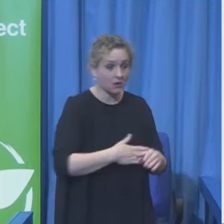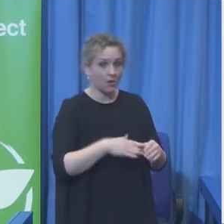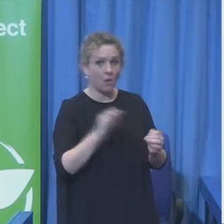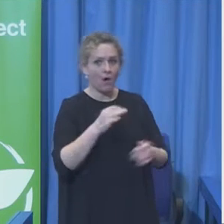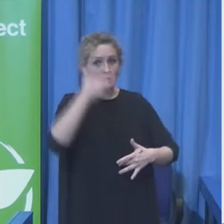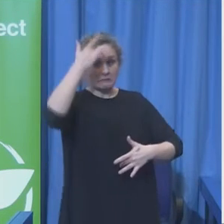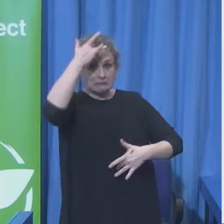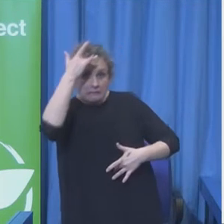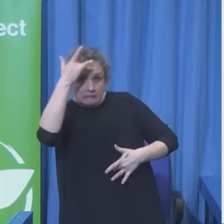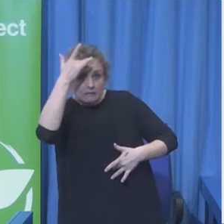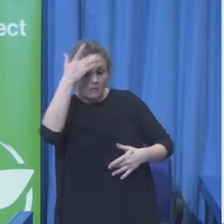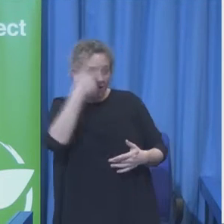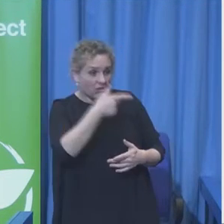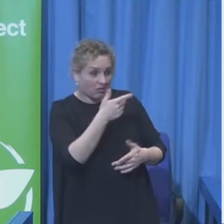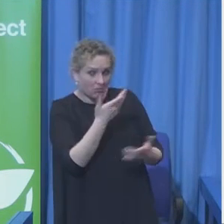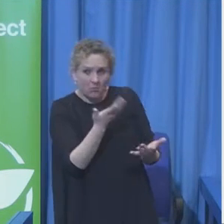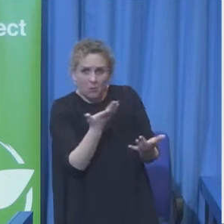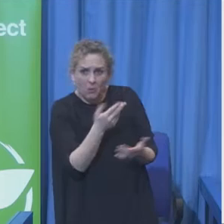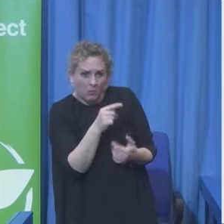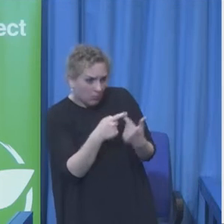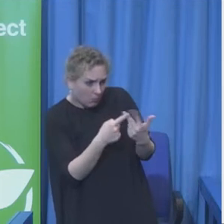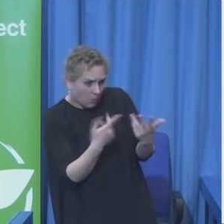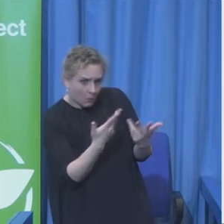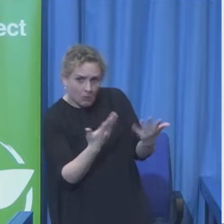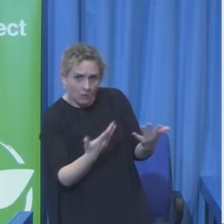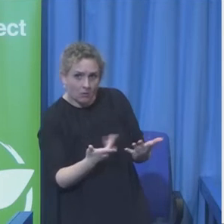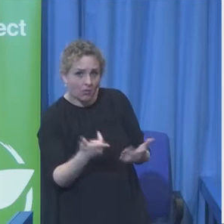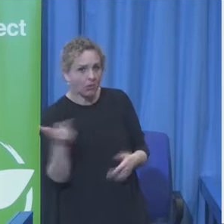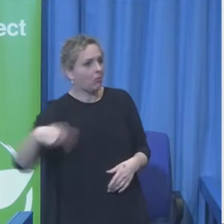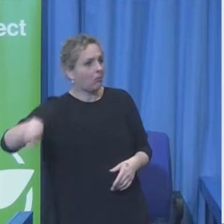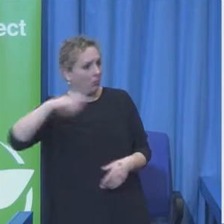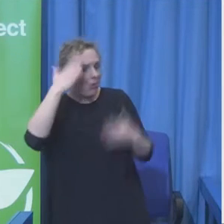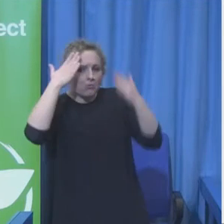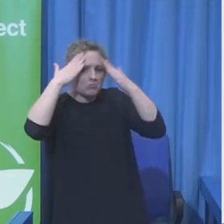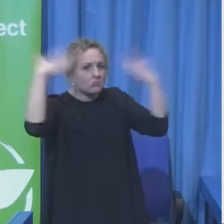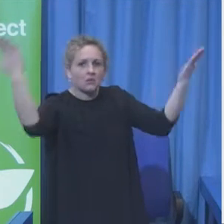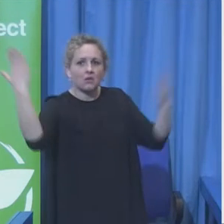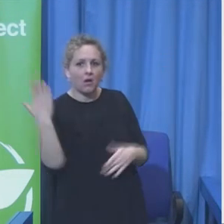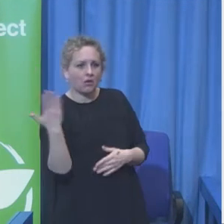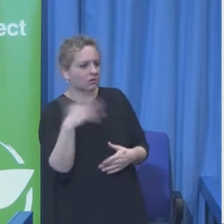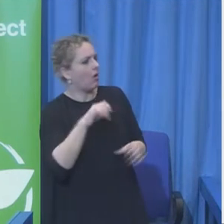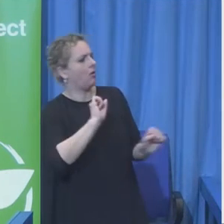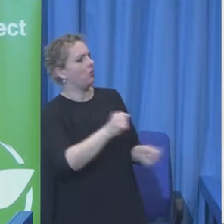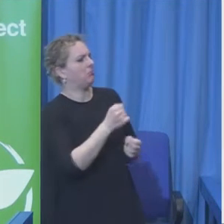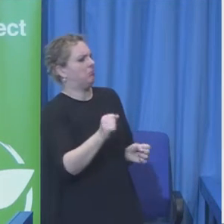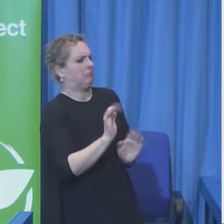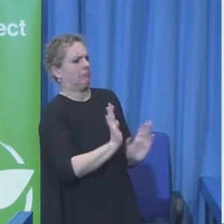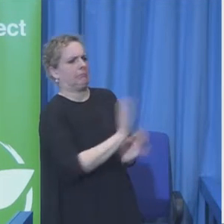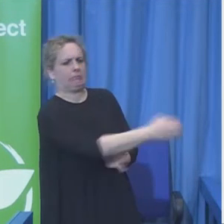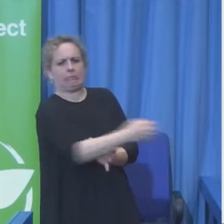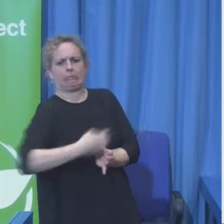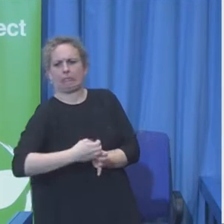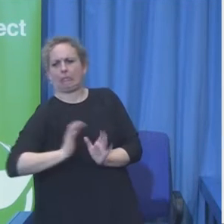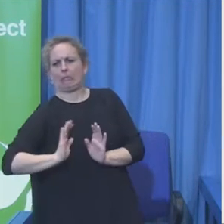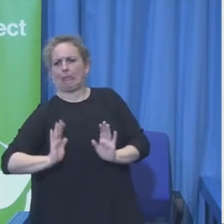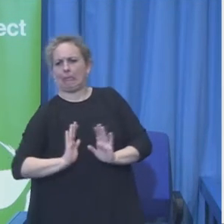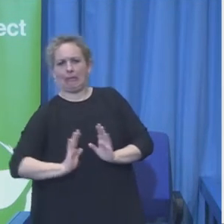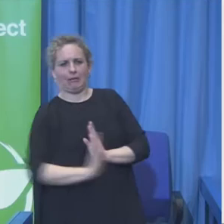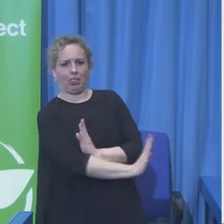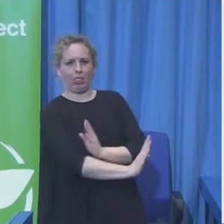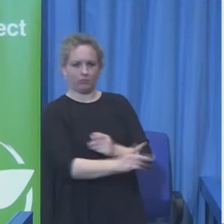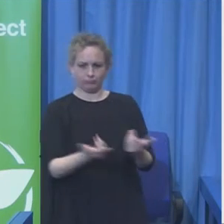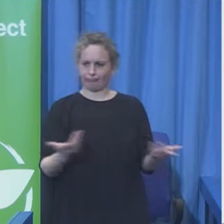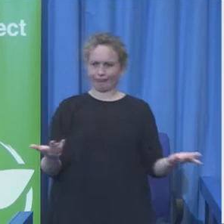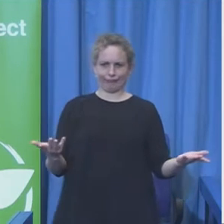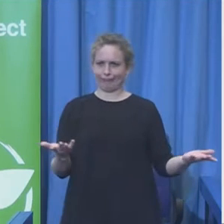such employees. Pracodawcy nie chcą wikłać się również w biurokrację związaną z